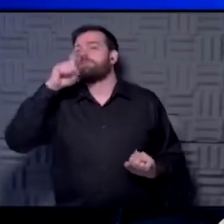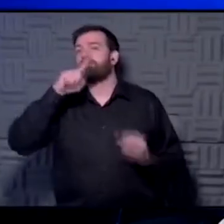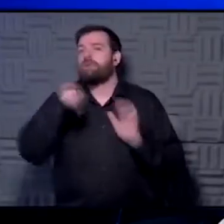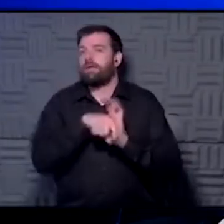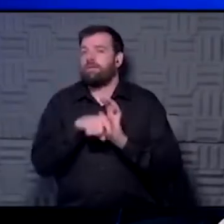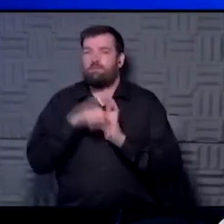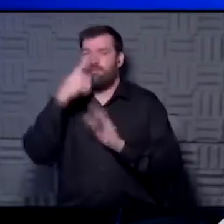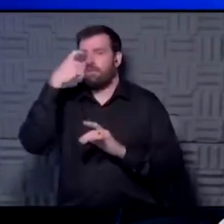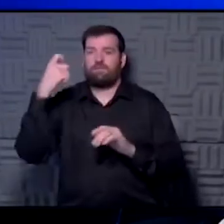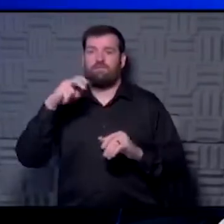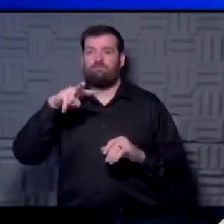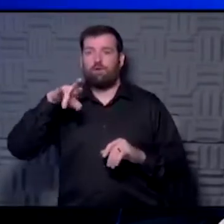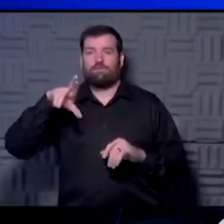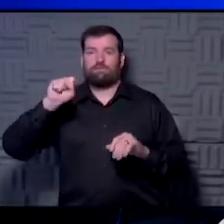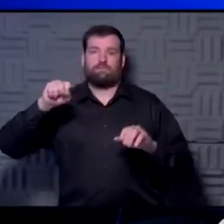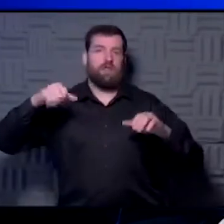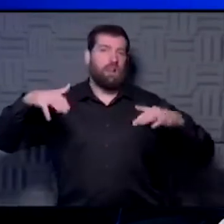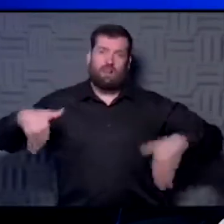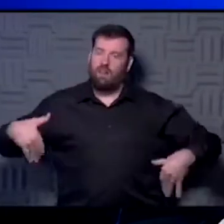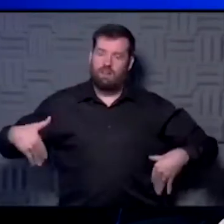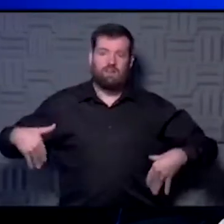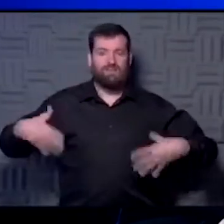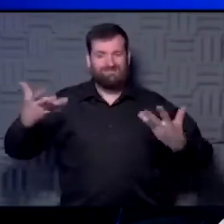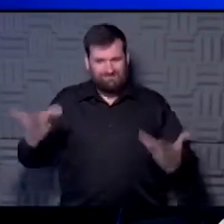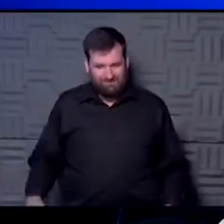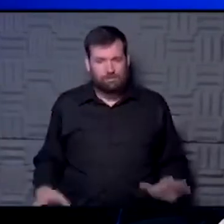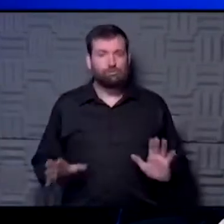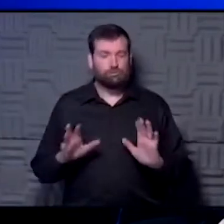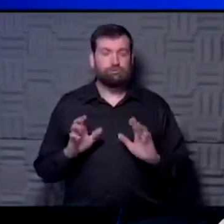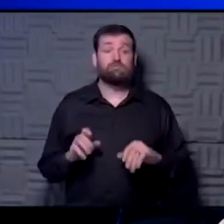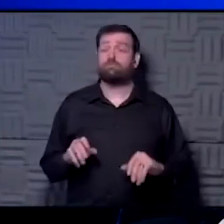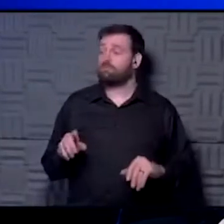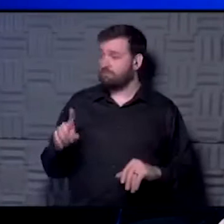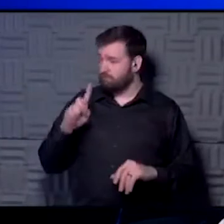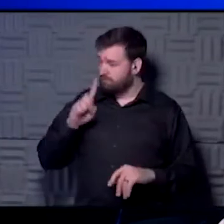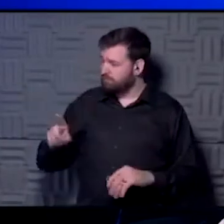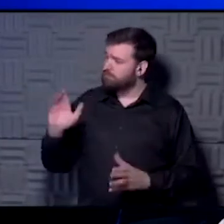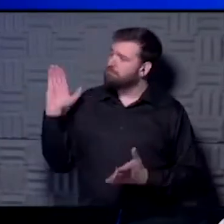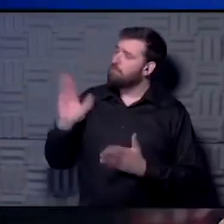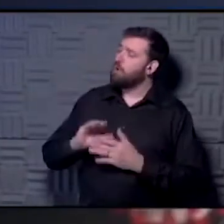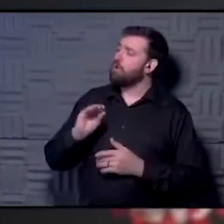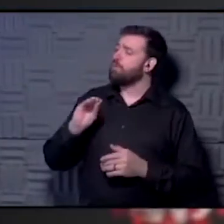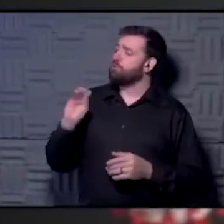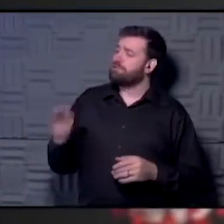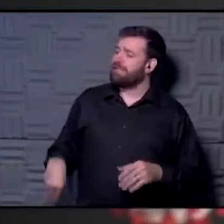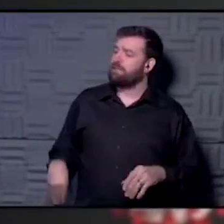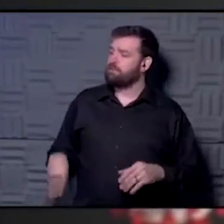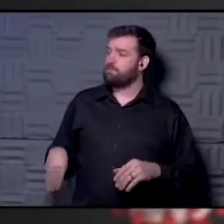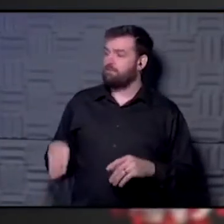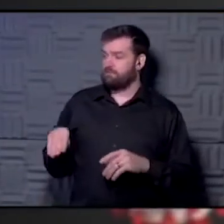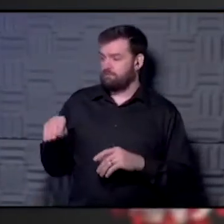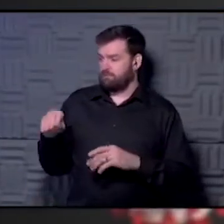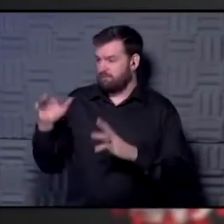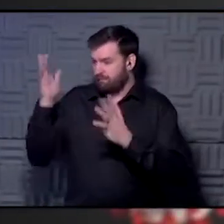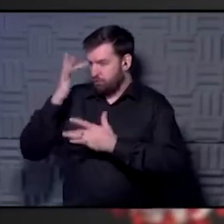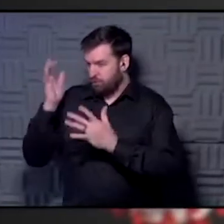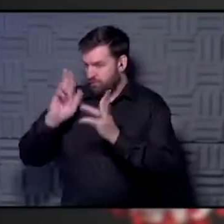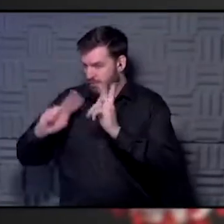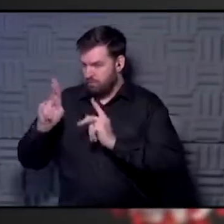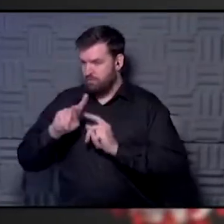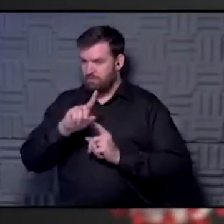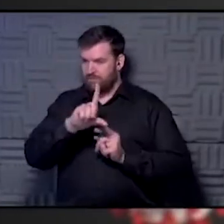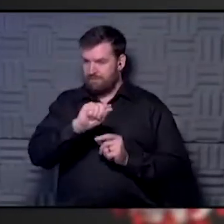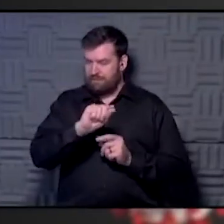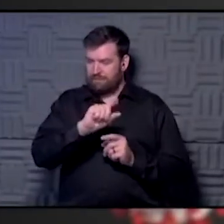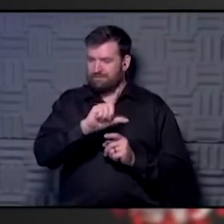hasn't finished incubating in you yet. So. All right, is it true that a small proportion of infected people, 10 to